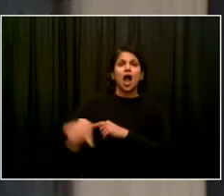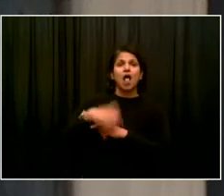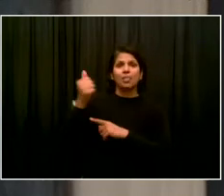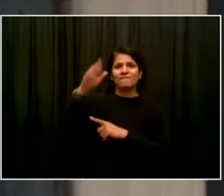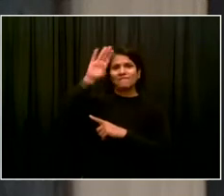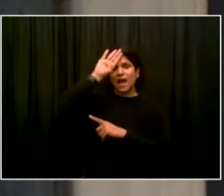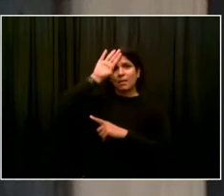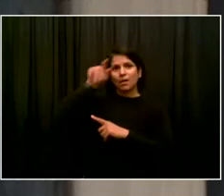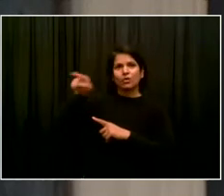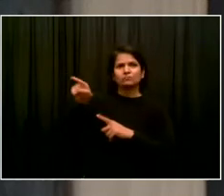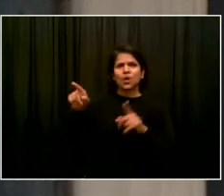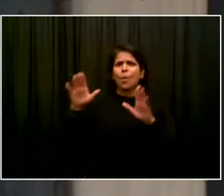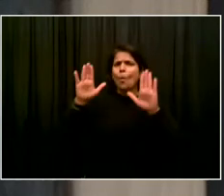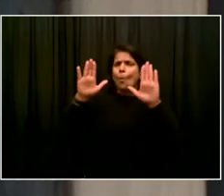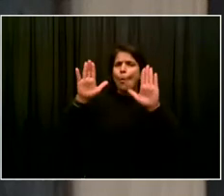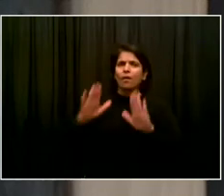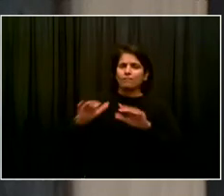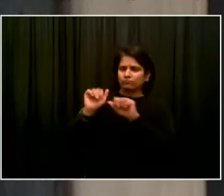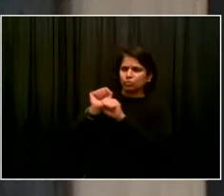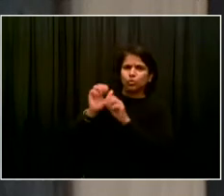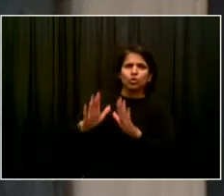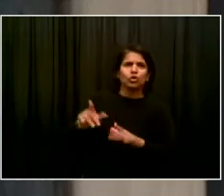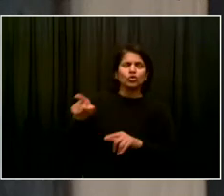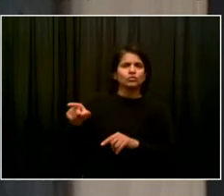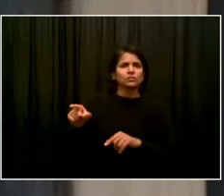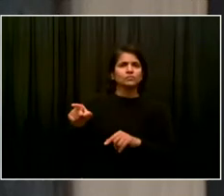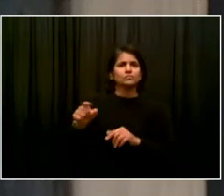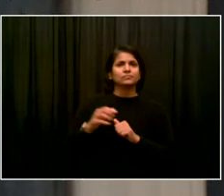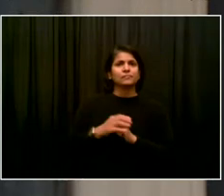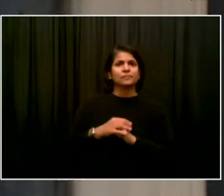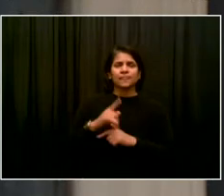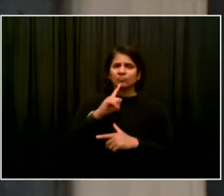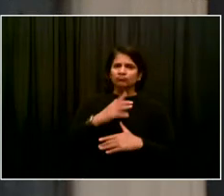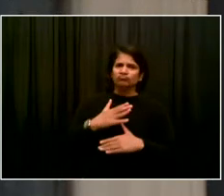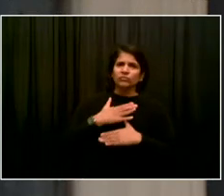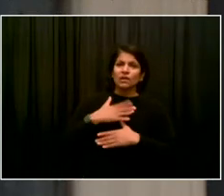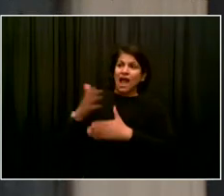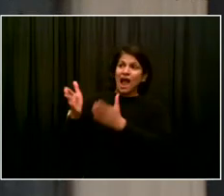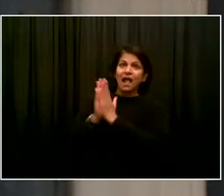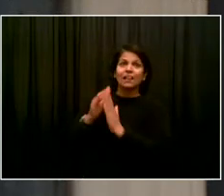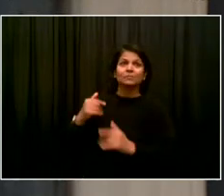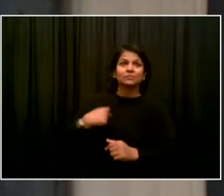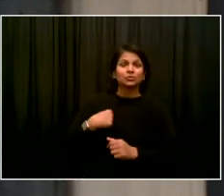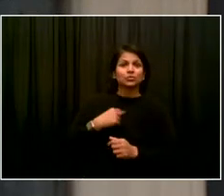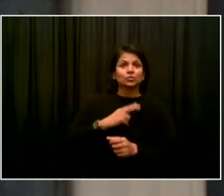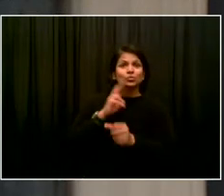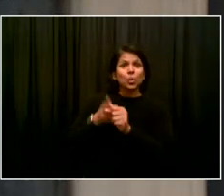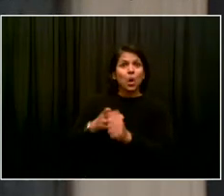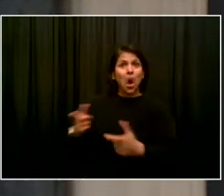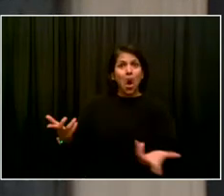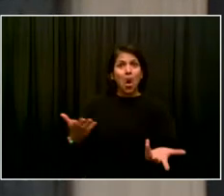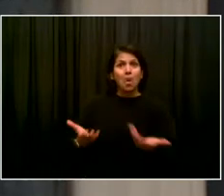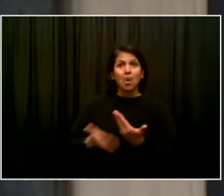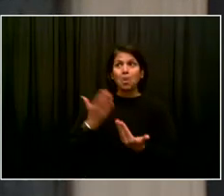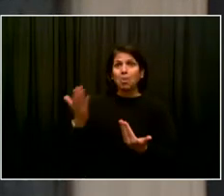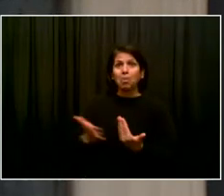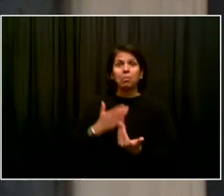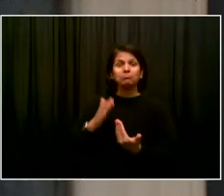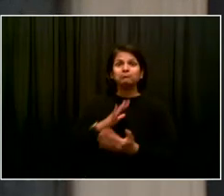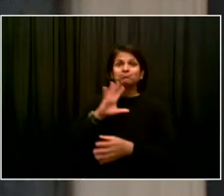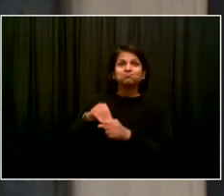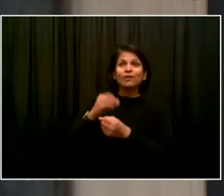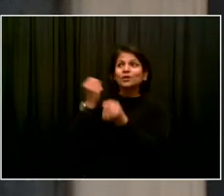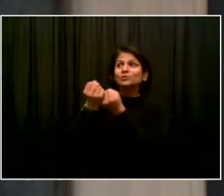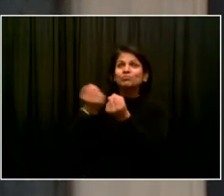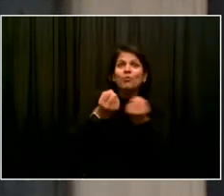that ask me maybe to be a part of it. And so it's easy for me to step in and be supportive, but I really give it up to the people who are really